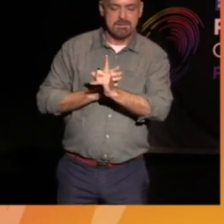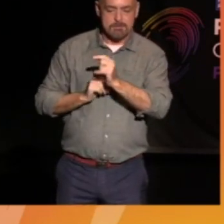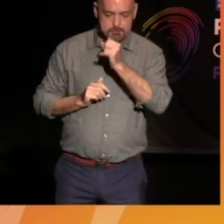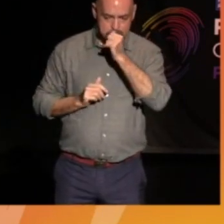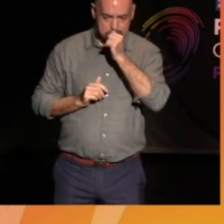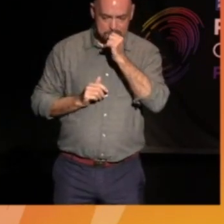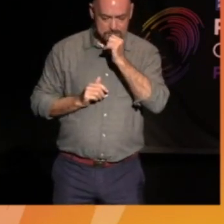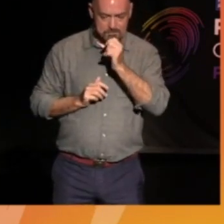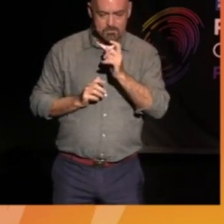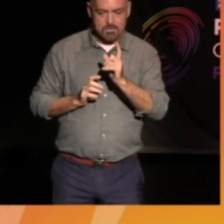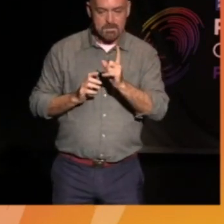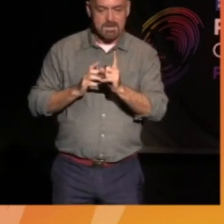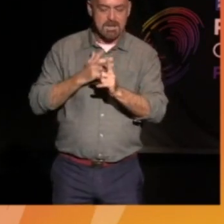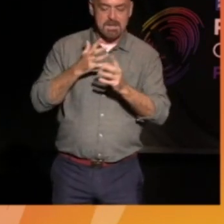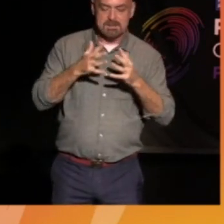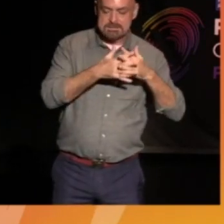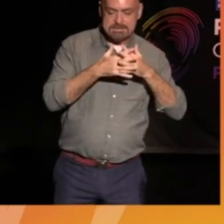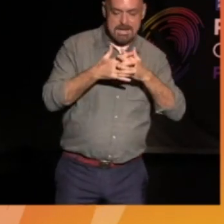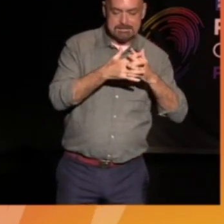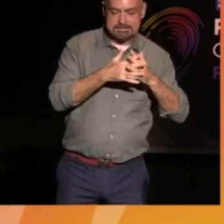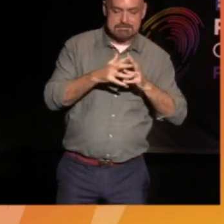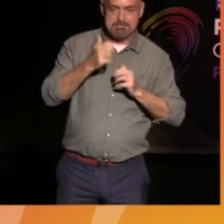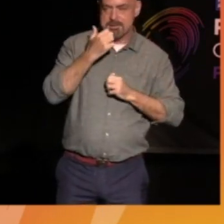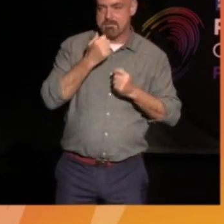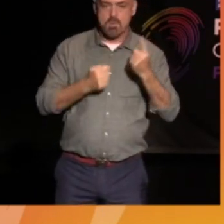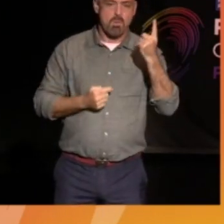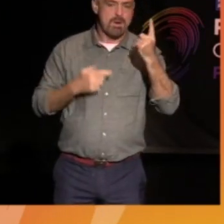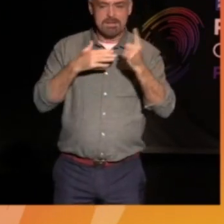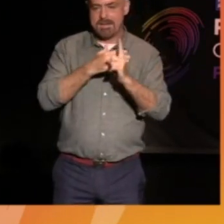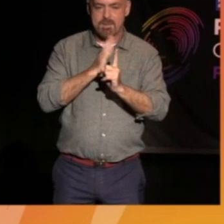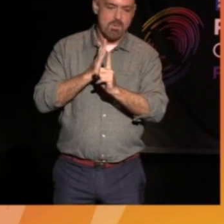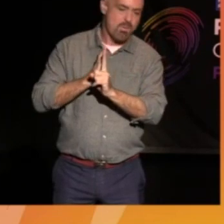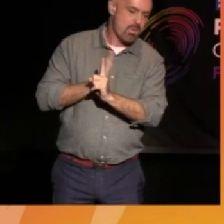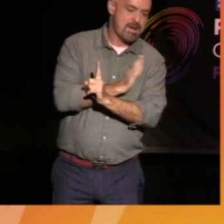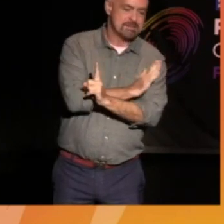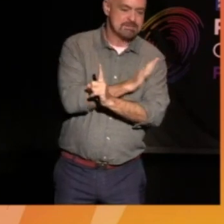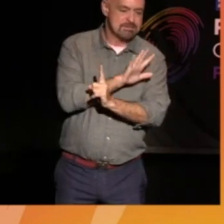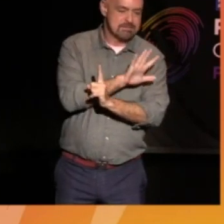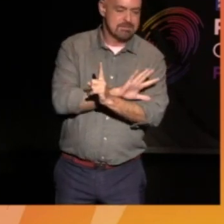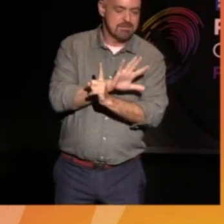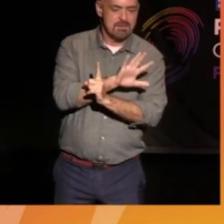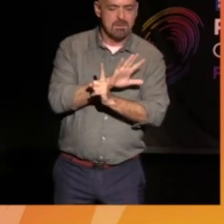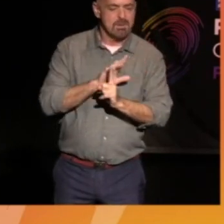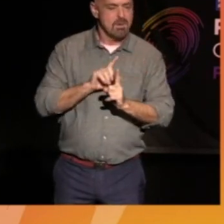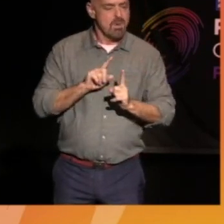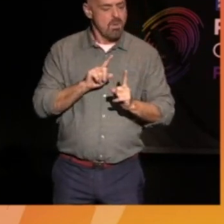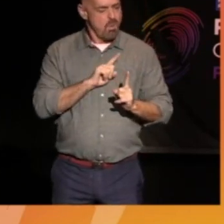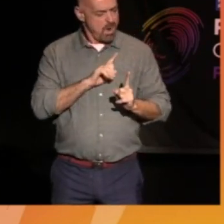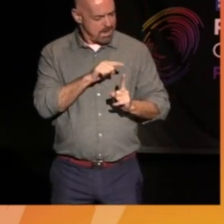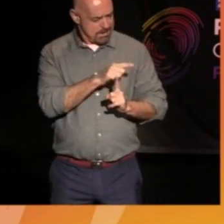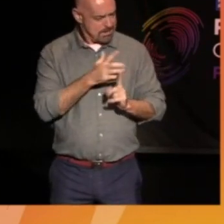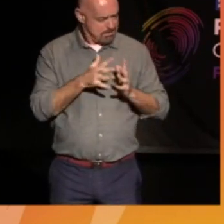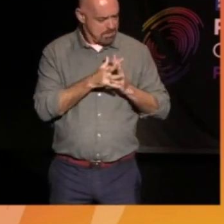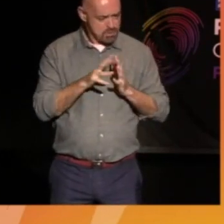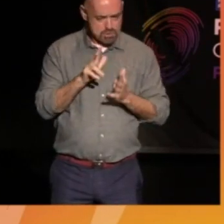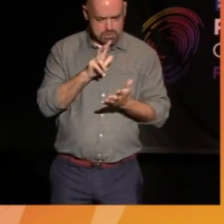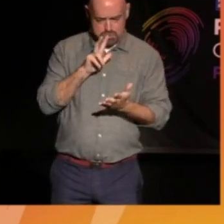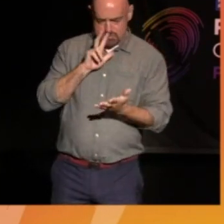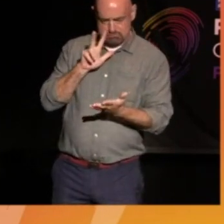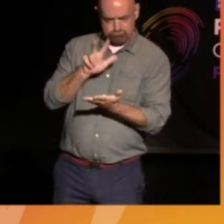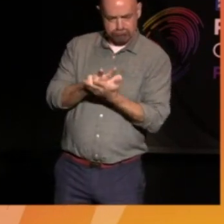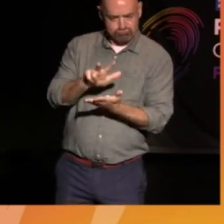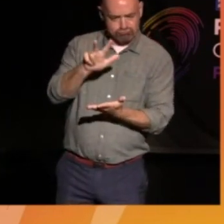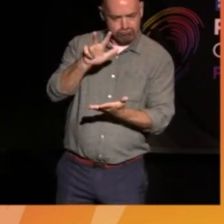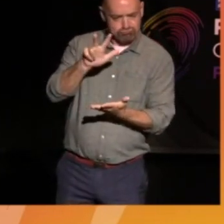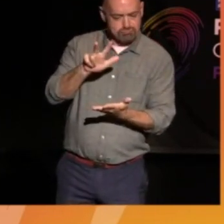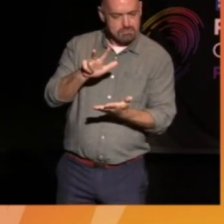the States being, the number one of the Westness. So why have they not signed this commitment